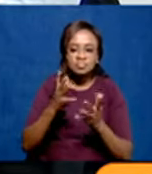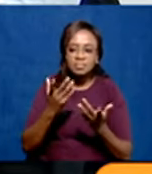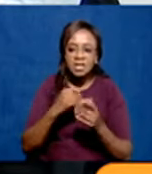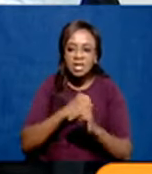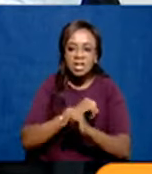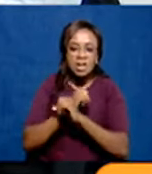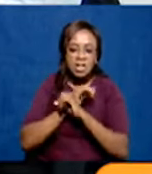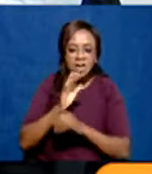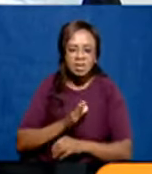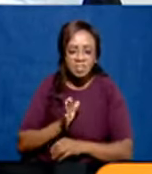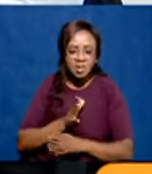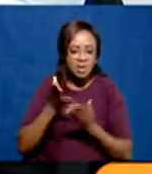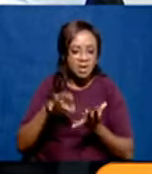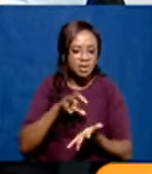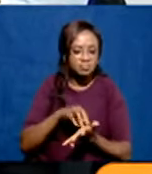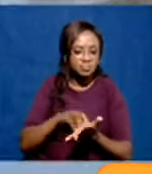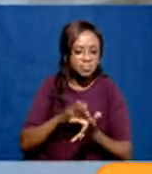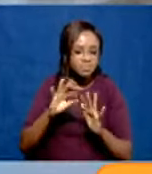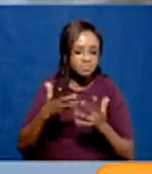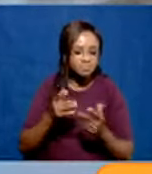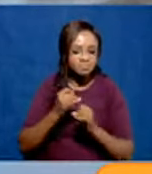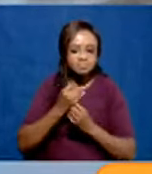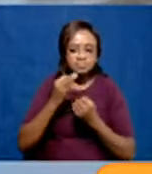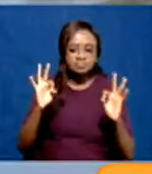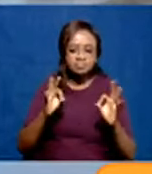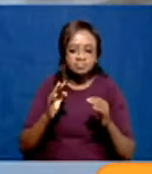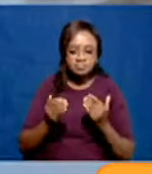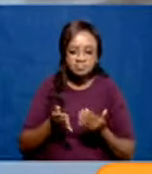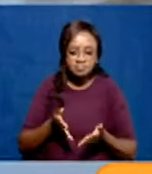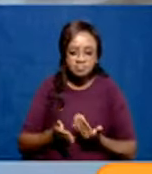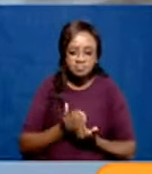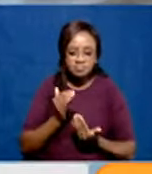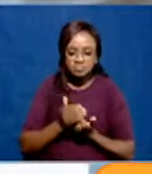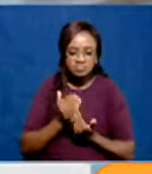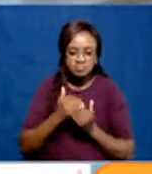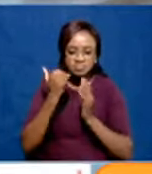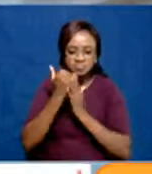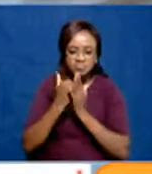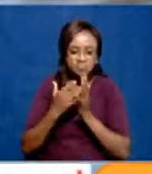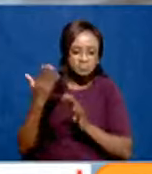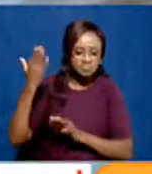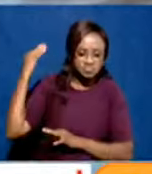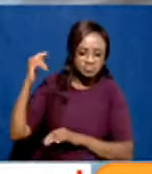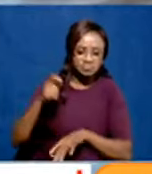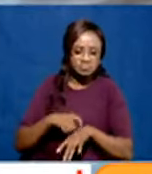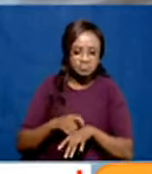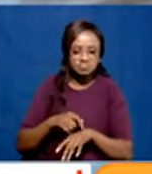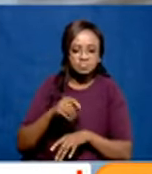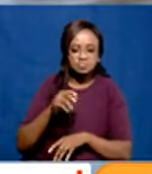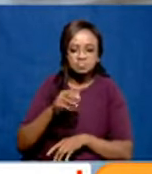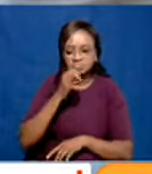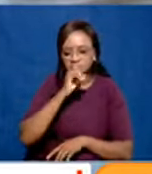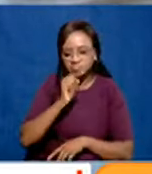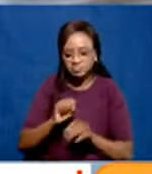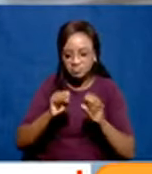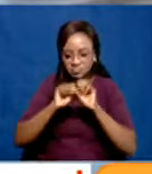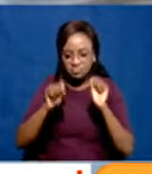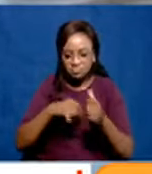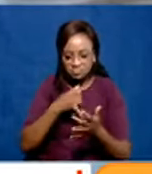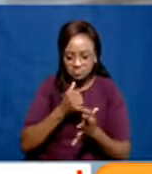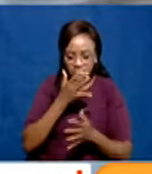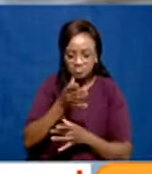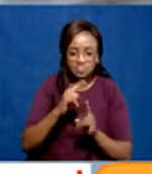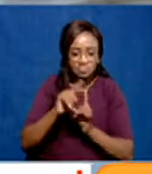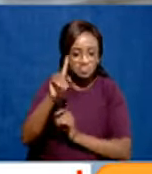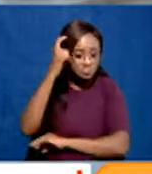Mama, the free maternity care program that existed under the old system? Bear in